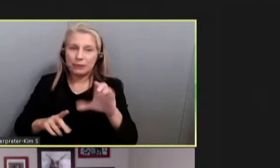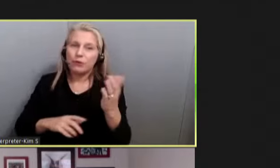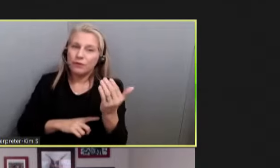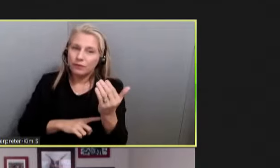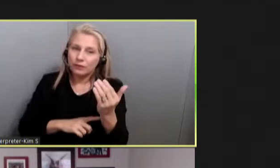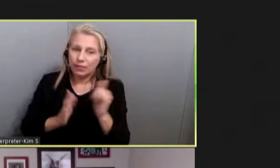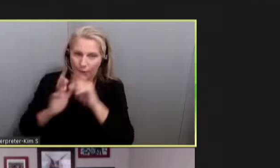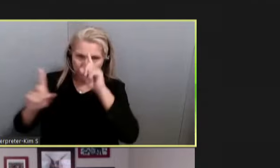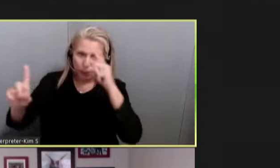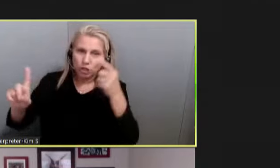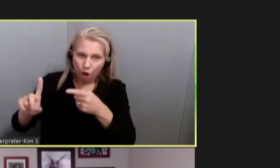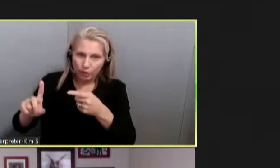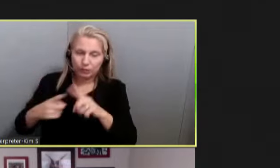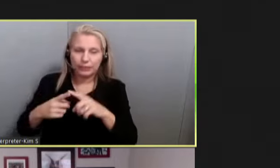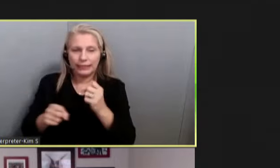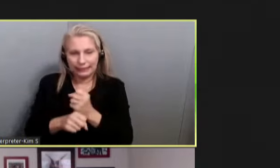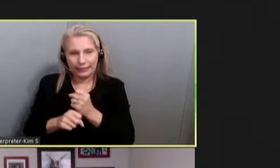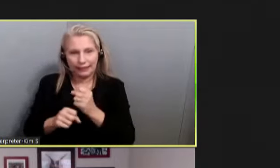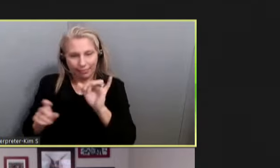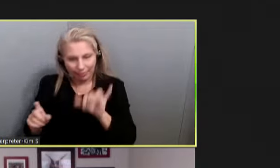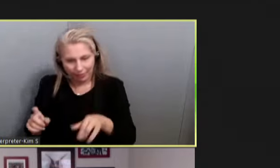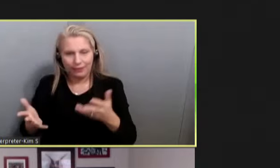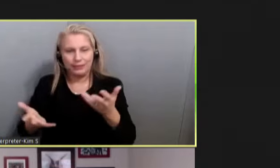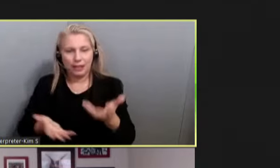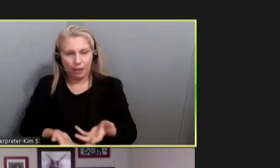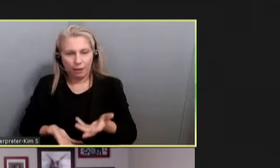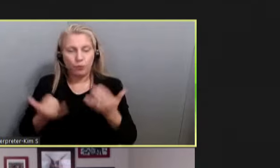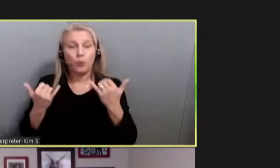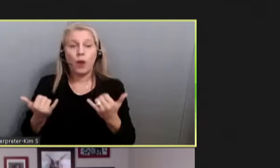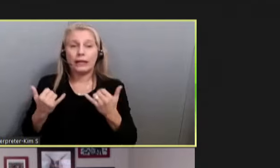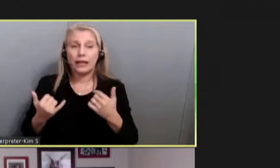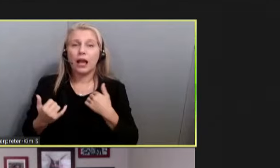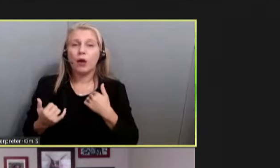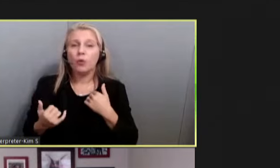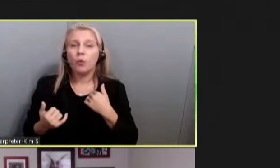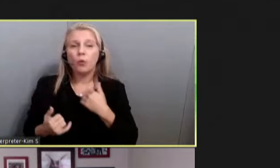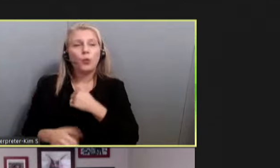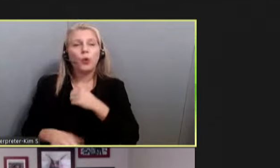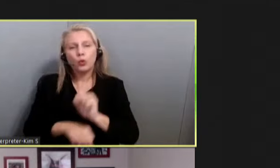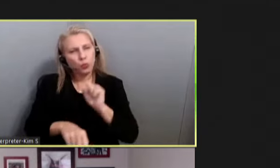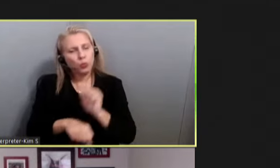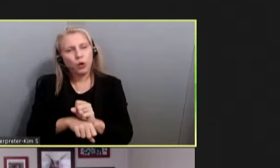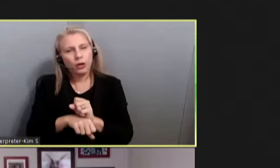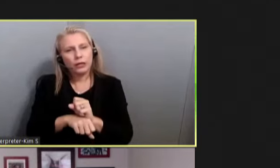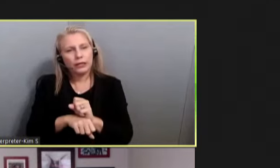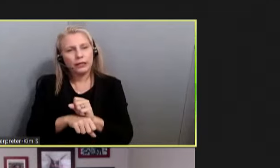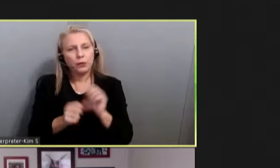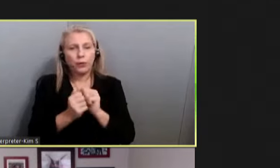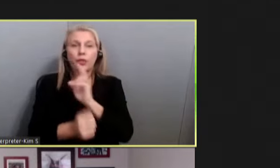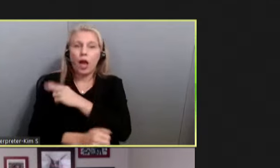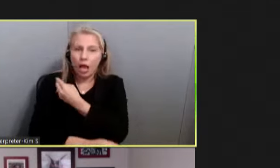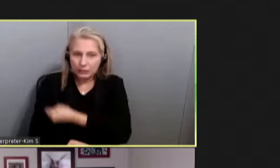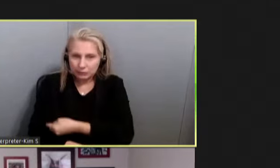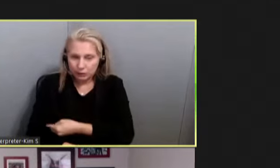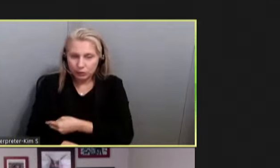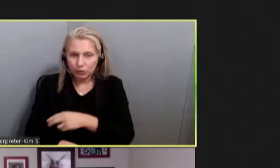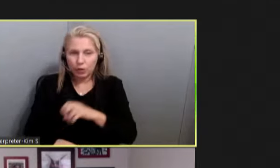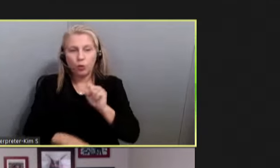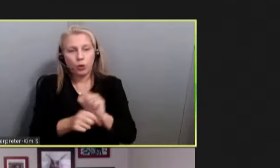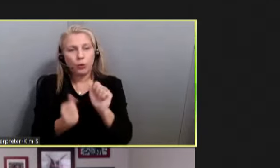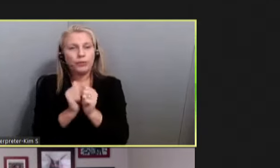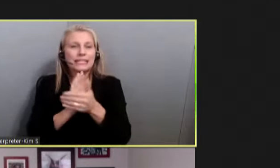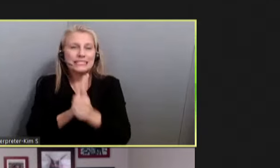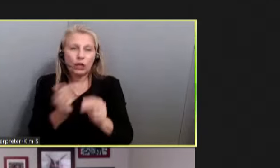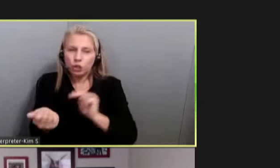15th to really get there, and so right now we are working with our hospitals, working with our skilled